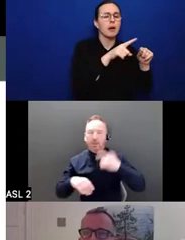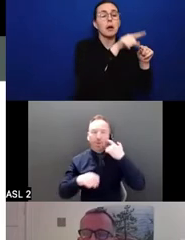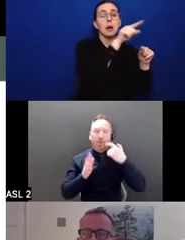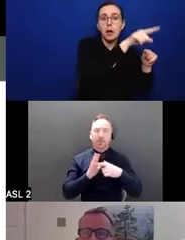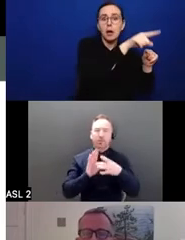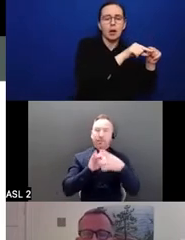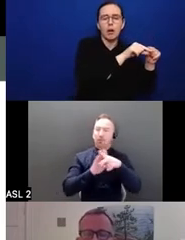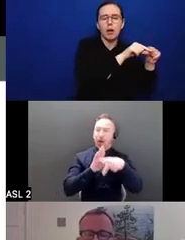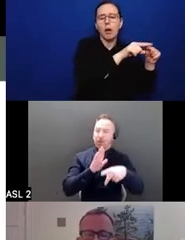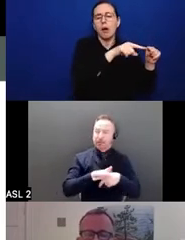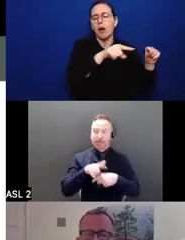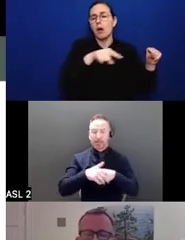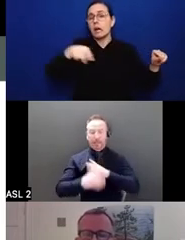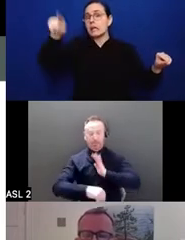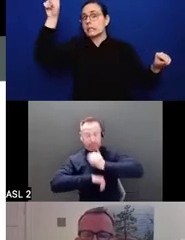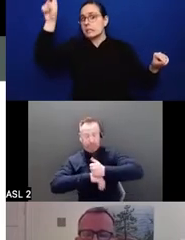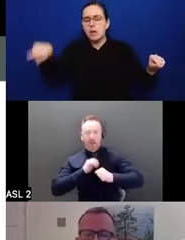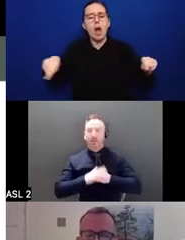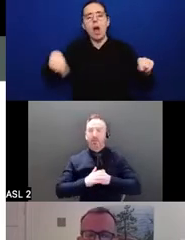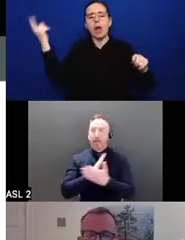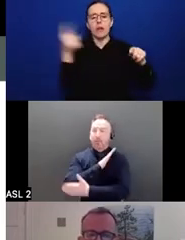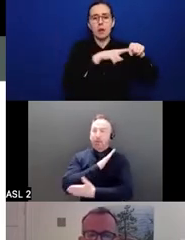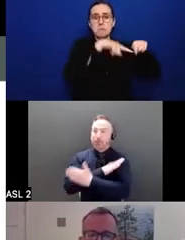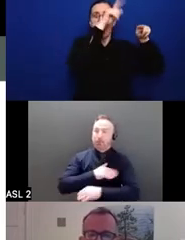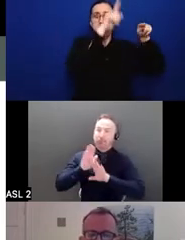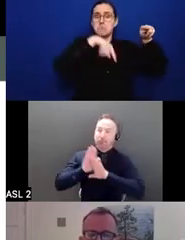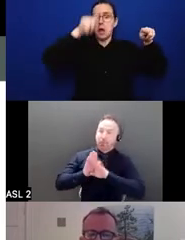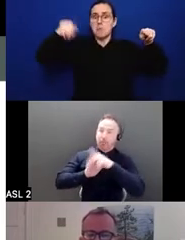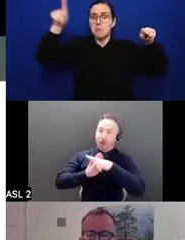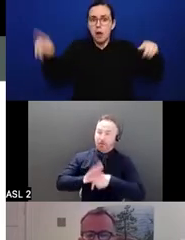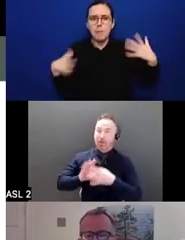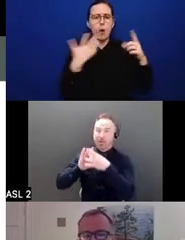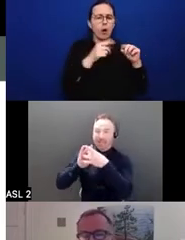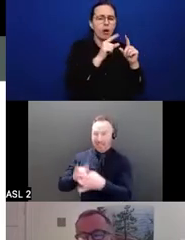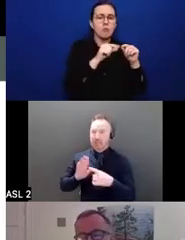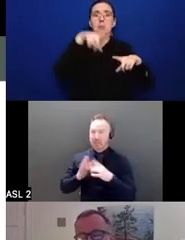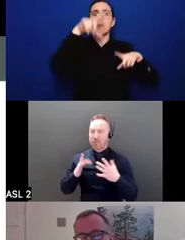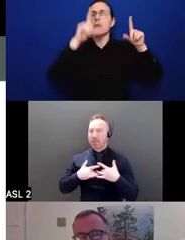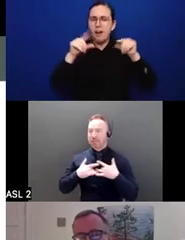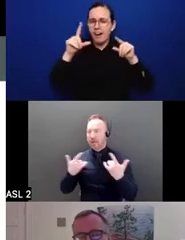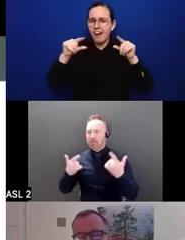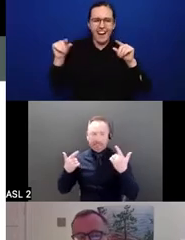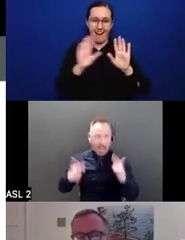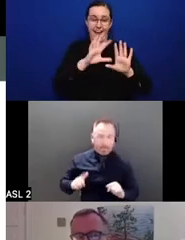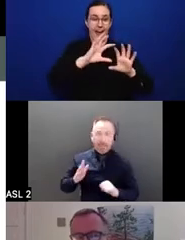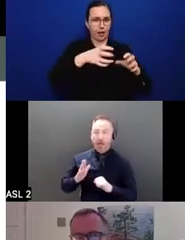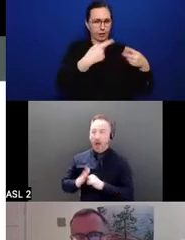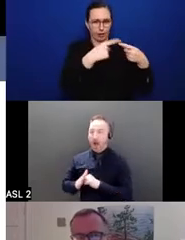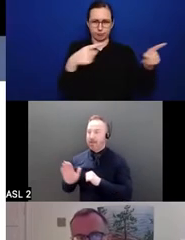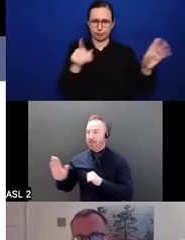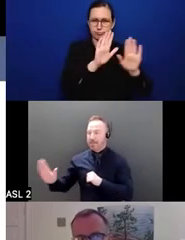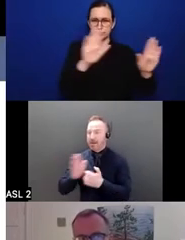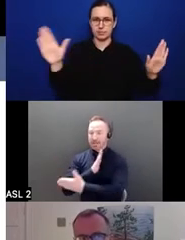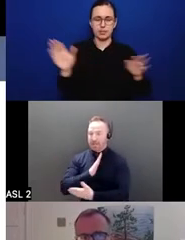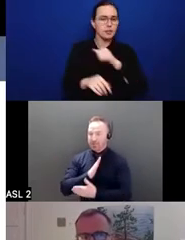made policies in response to what was happening both internationally and at the national level. Next slide, please.